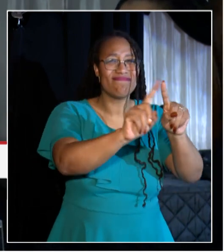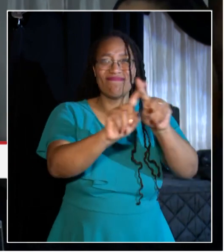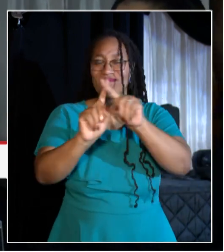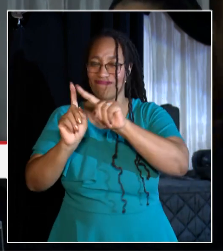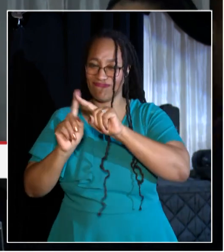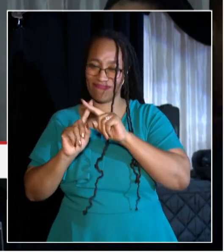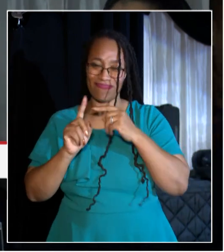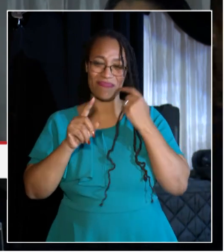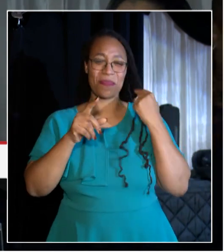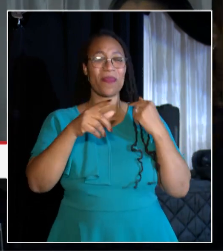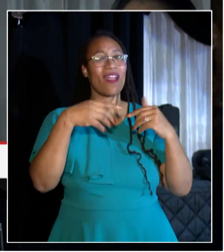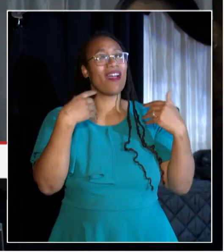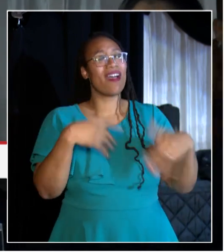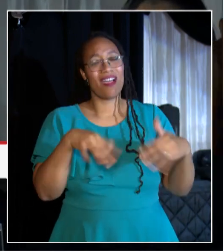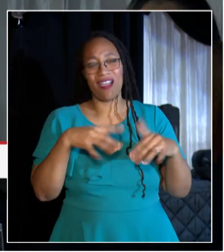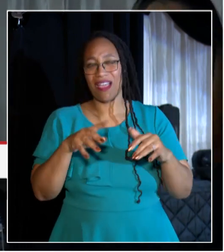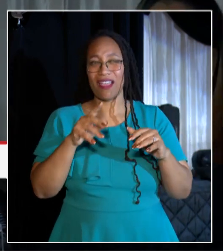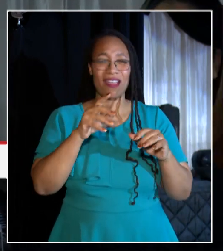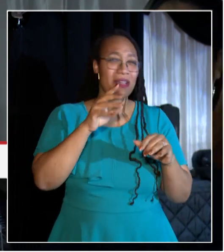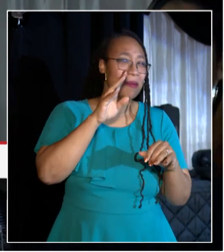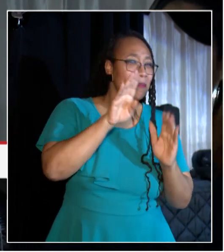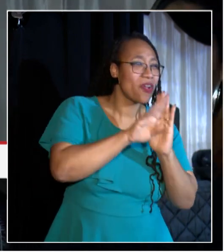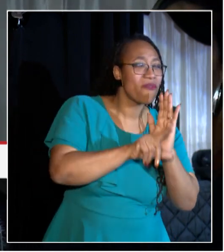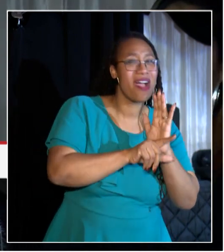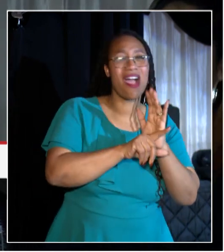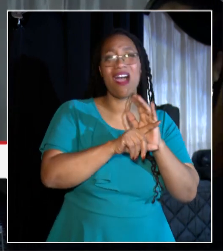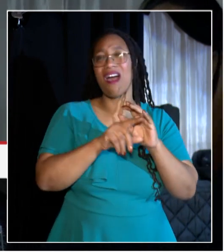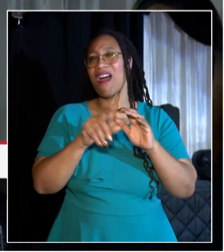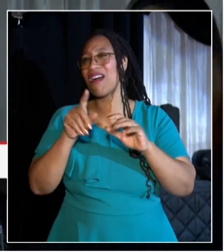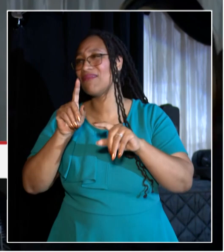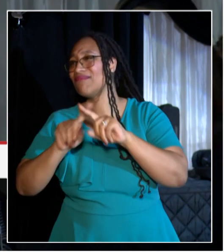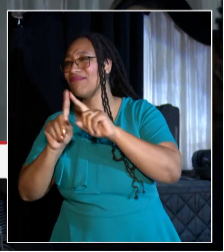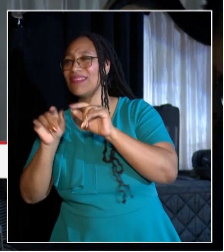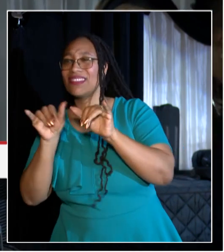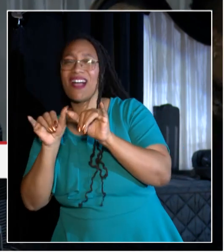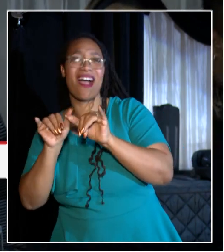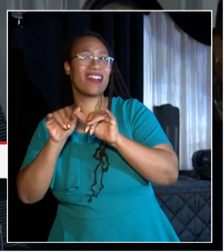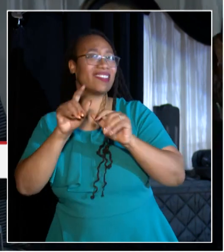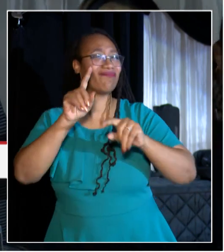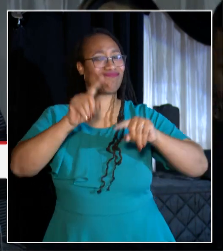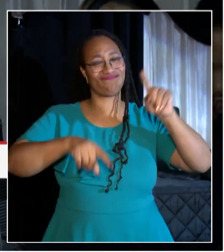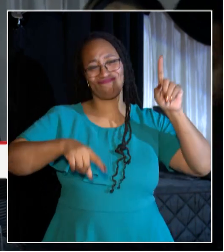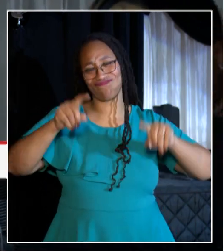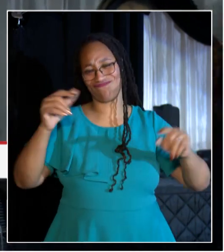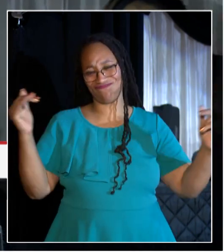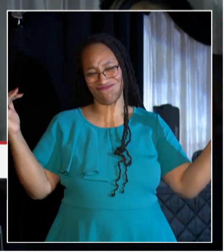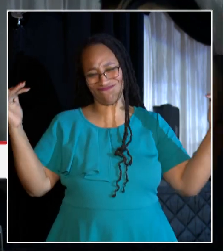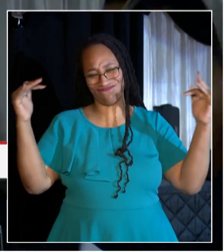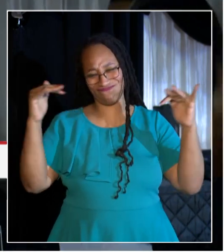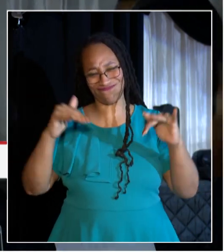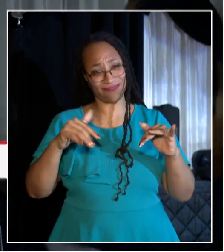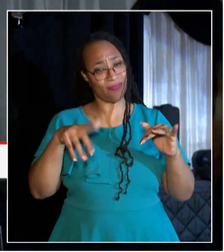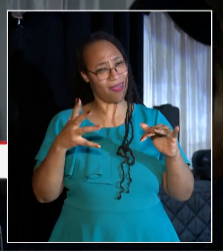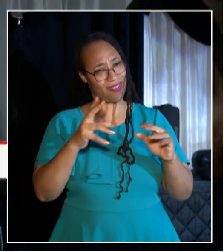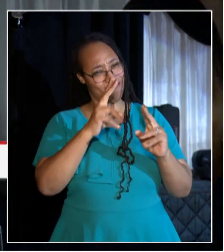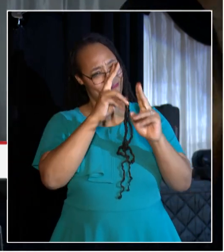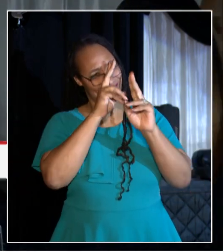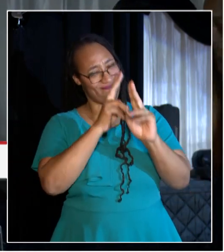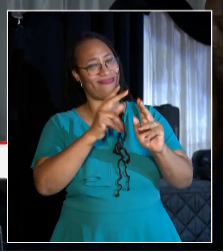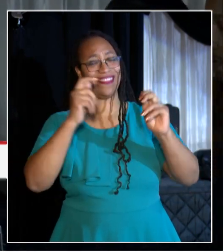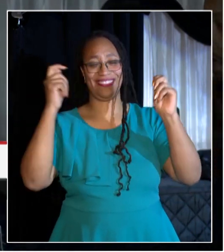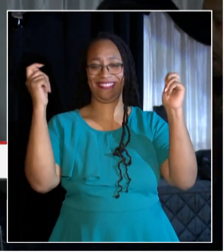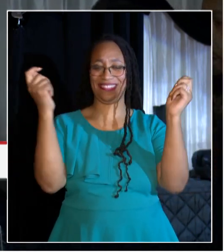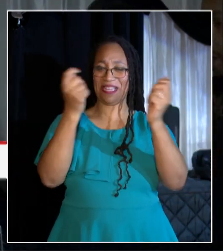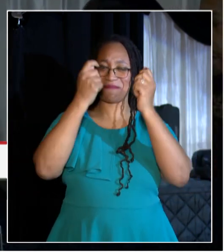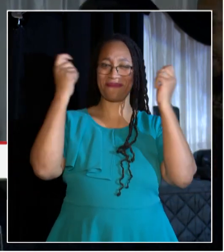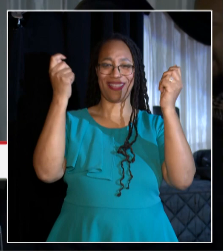immense contributions that African Americans have made in our country, and to state that Black